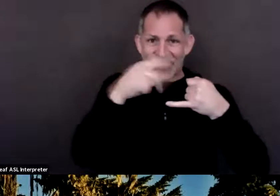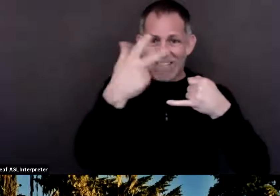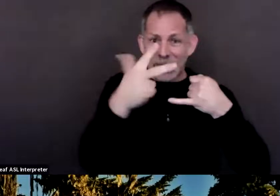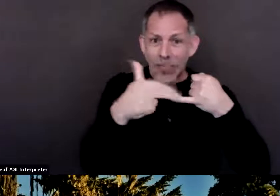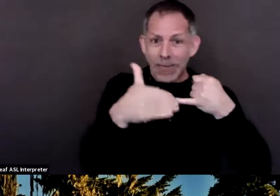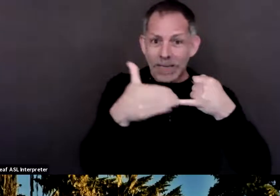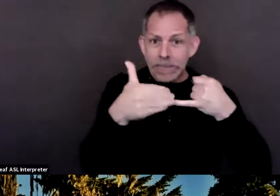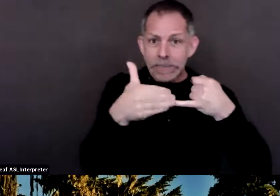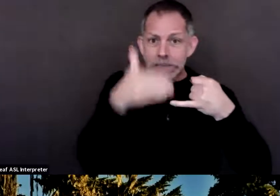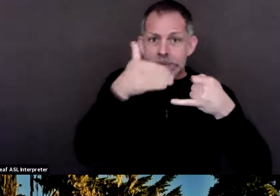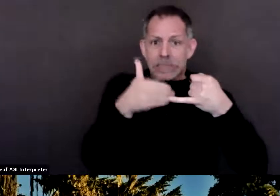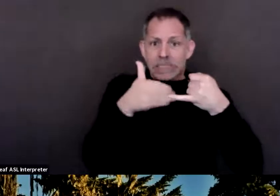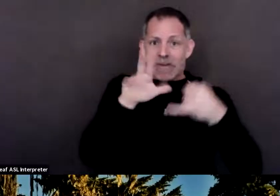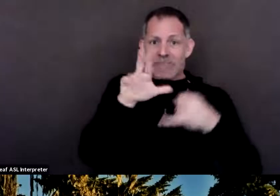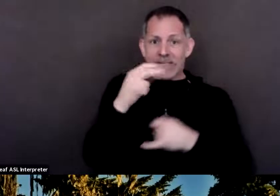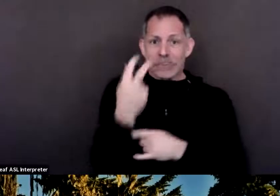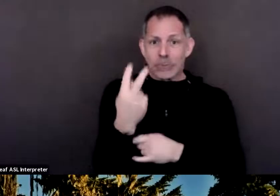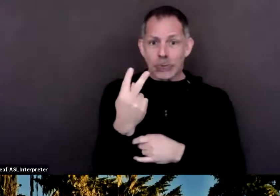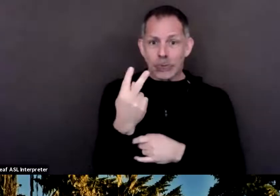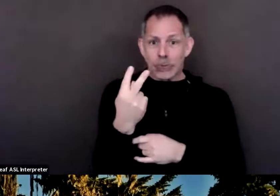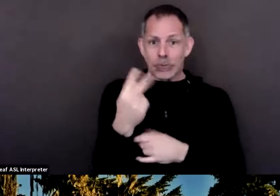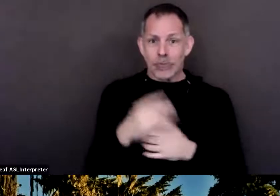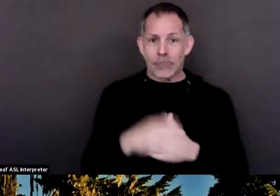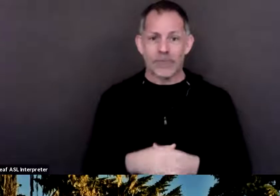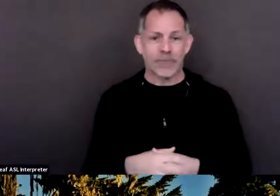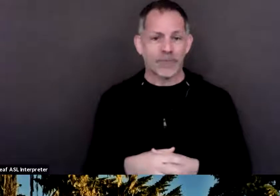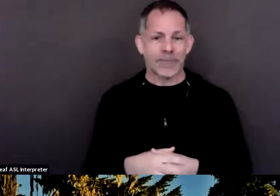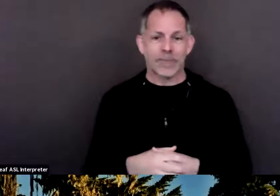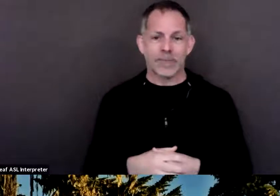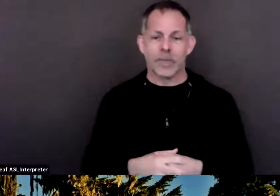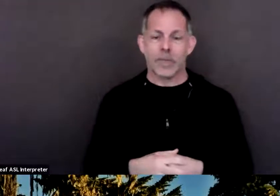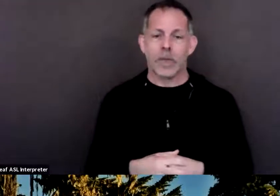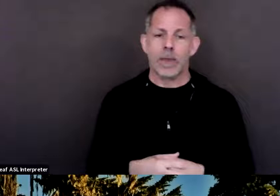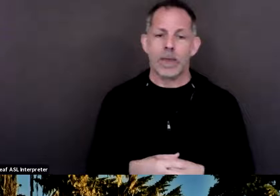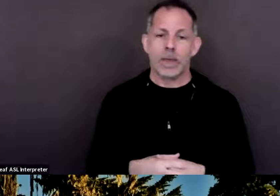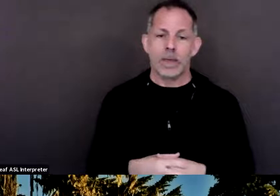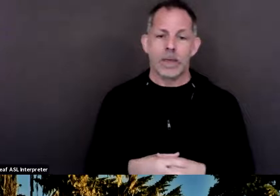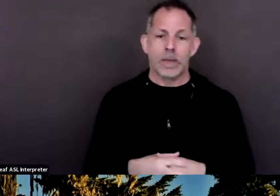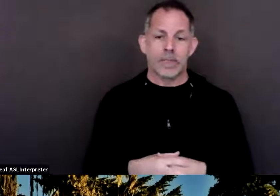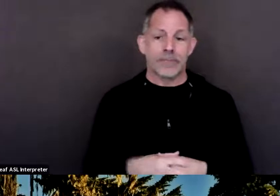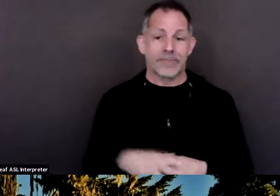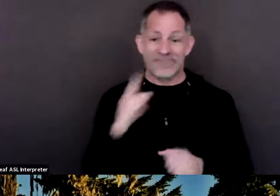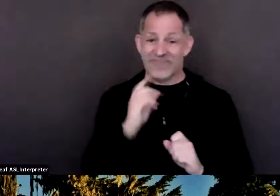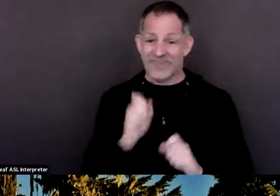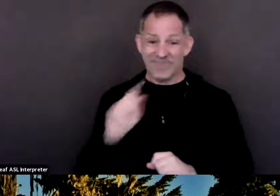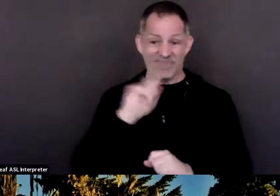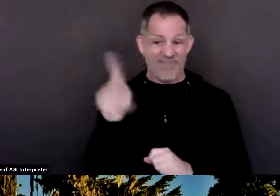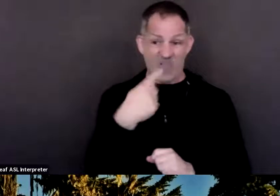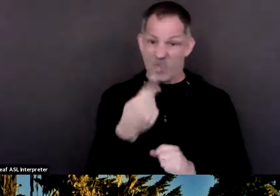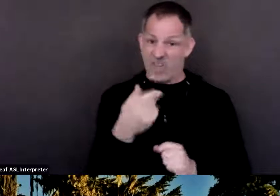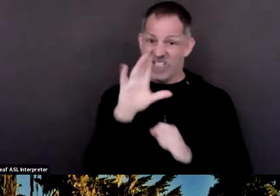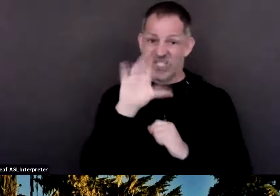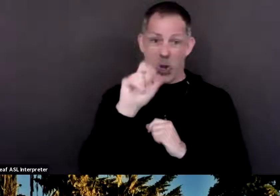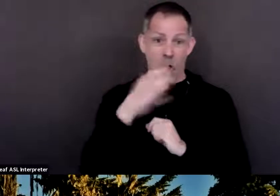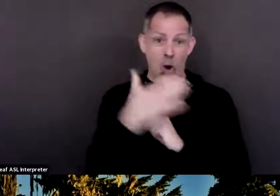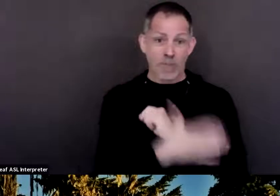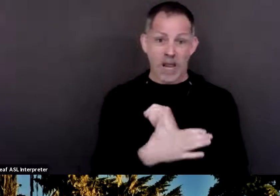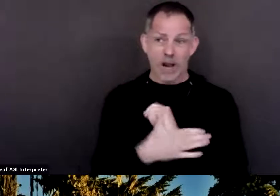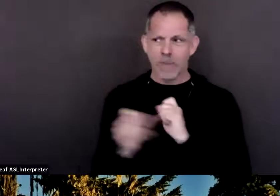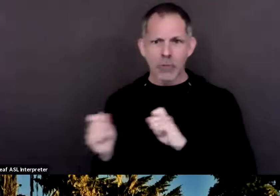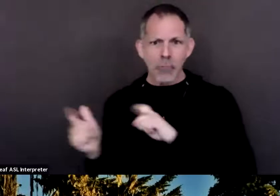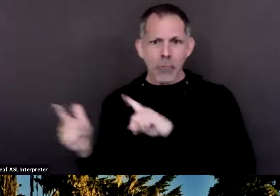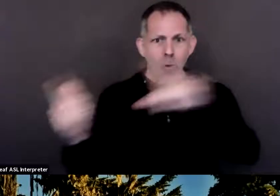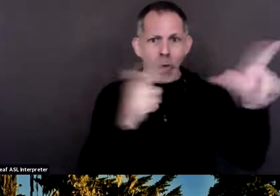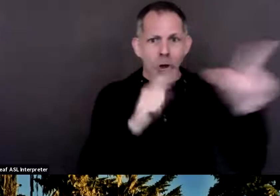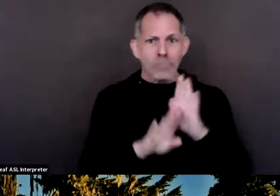throughout the region, frankly, is going the wrong way. For those who are wondering why the numbers are going up despite the vaccine rollout